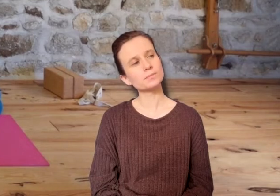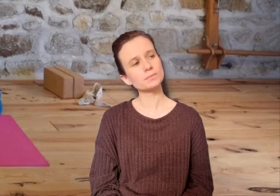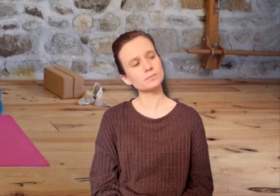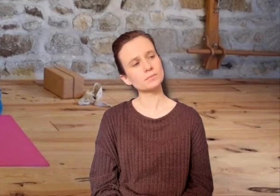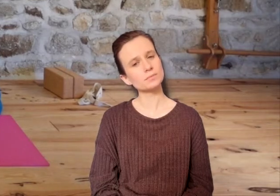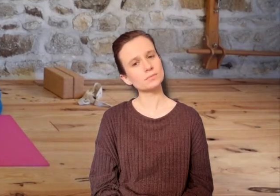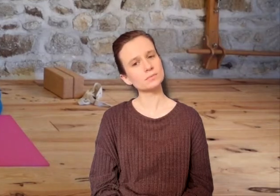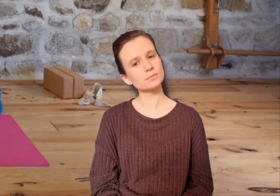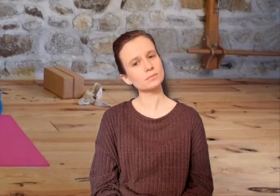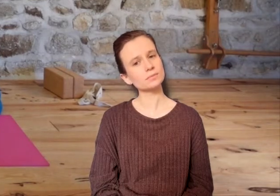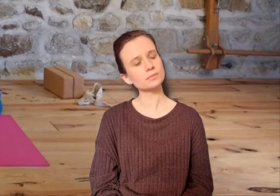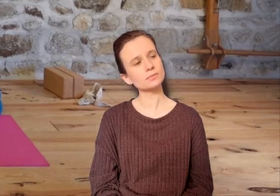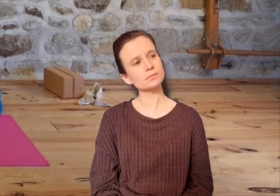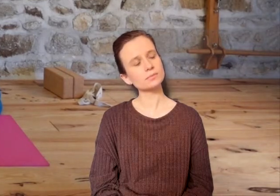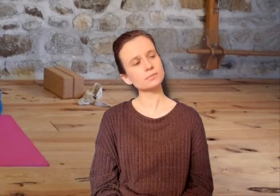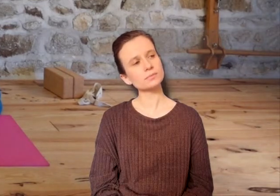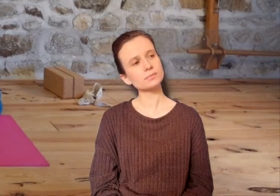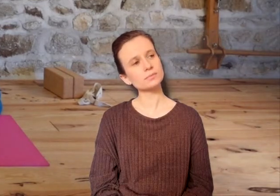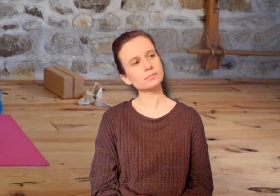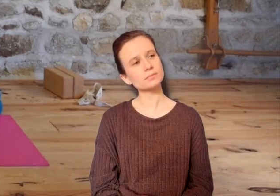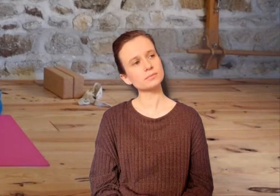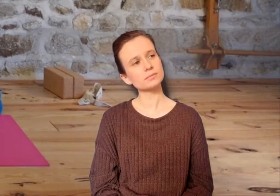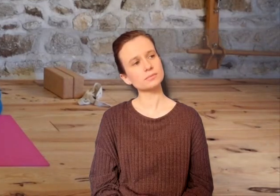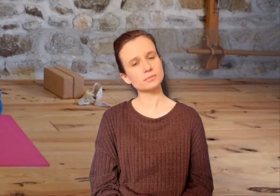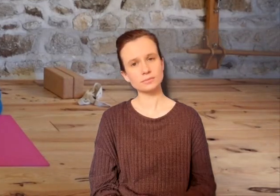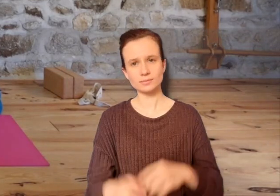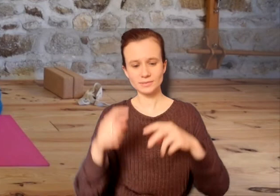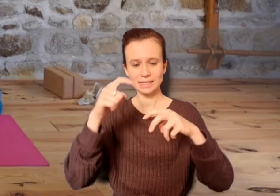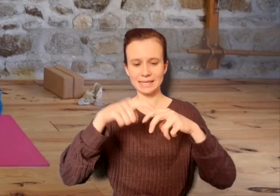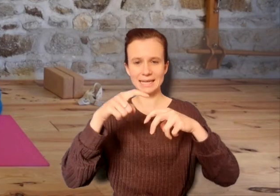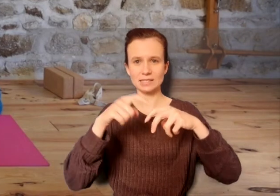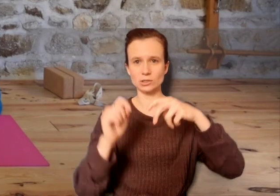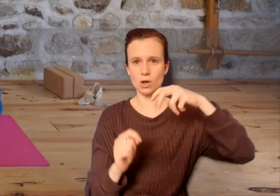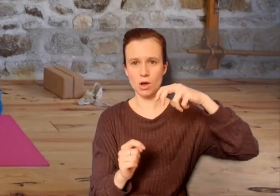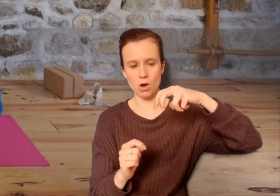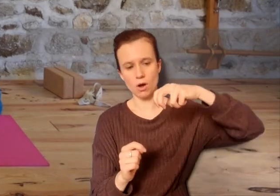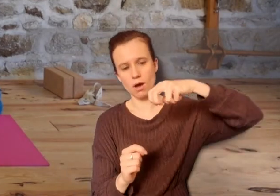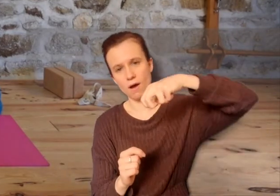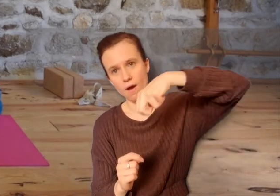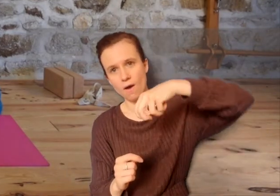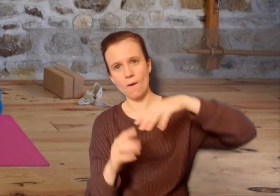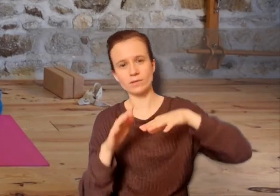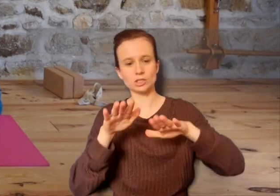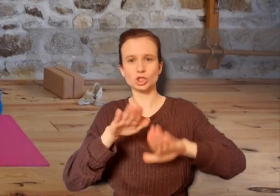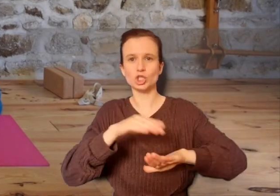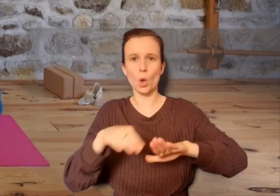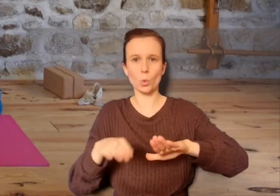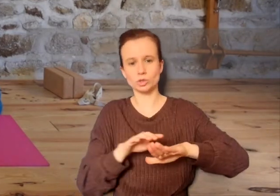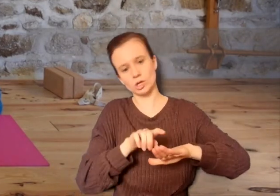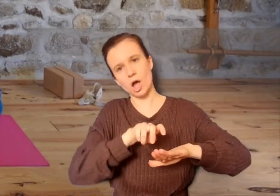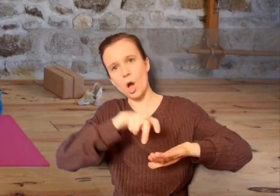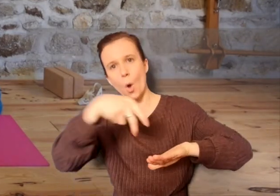shoulders as more of a support place. And I'm reaching my knees and my thighs out over my toes.